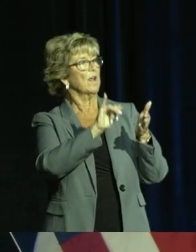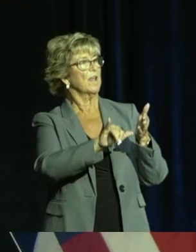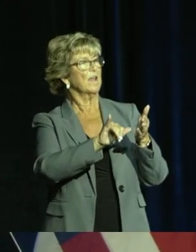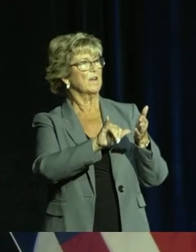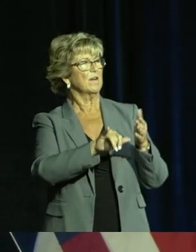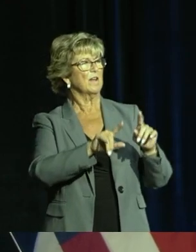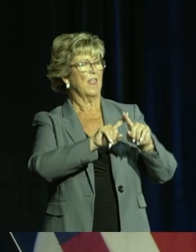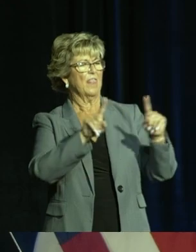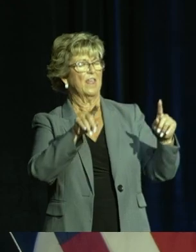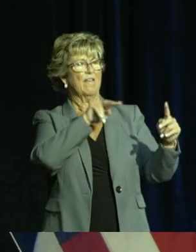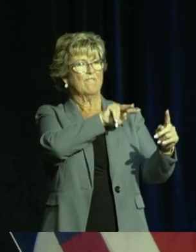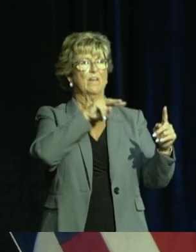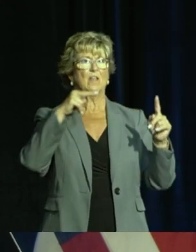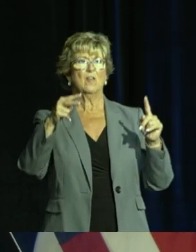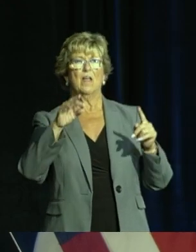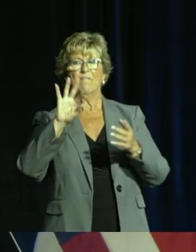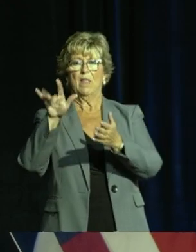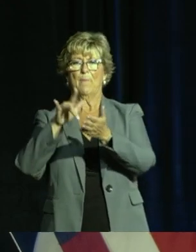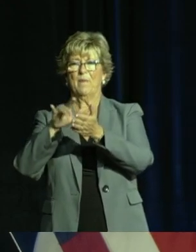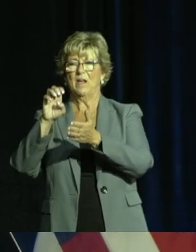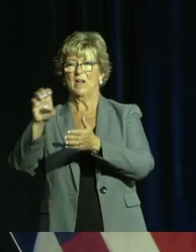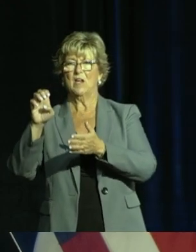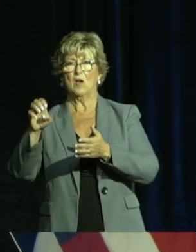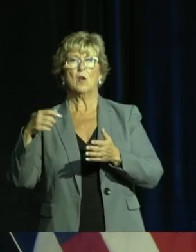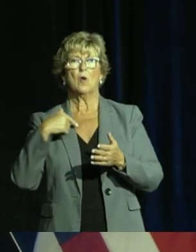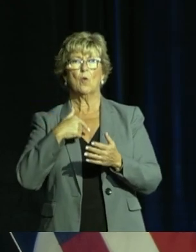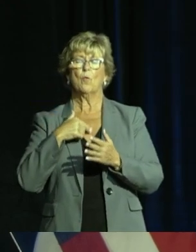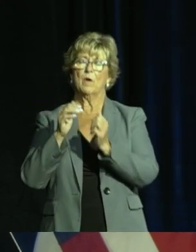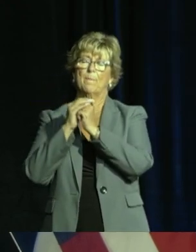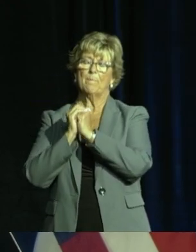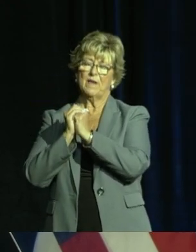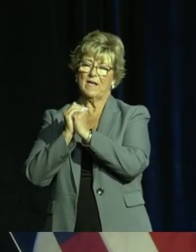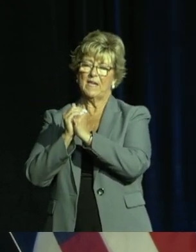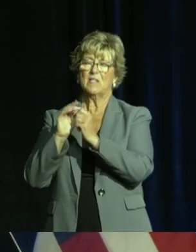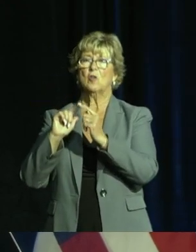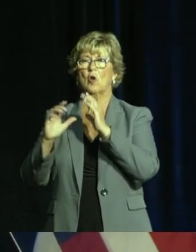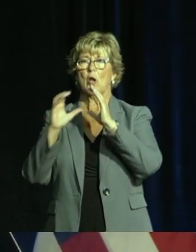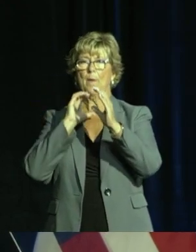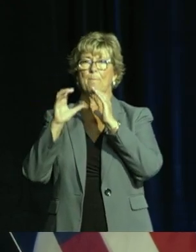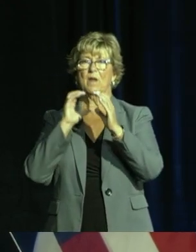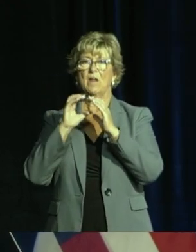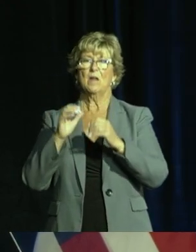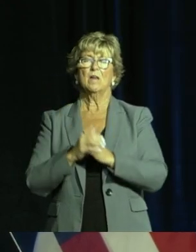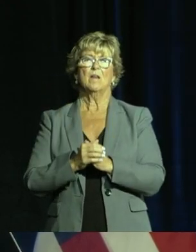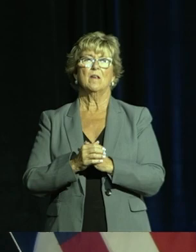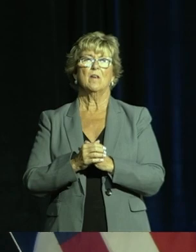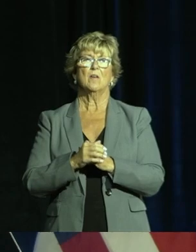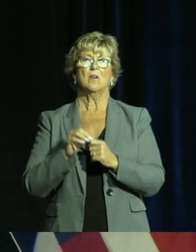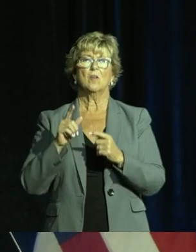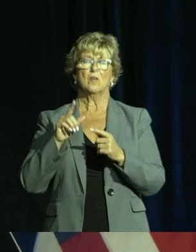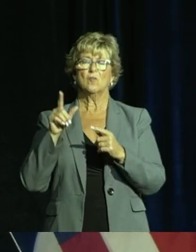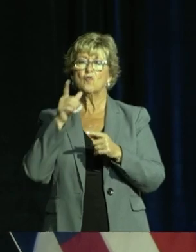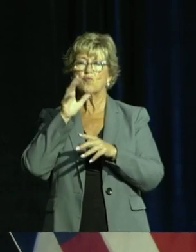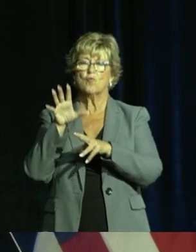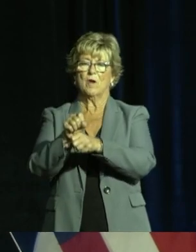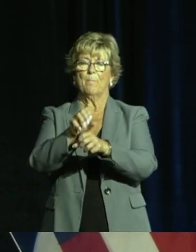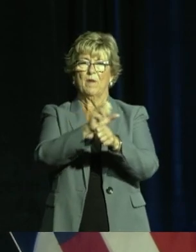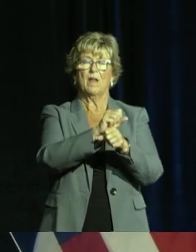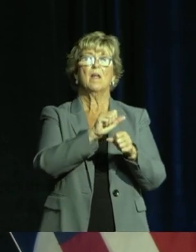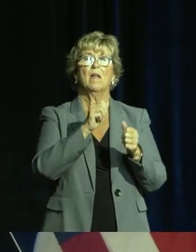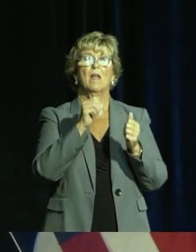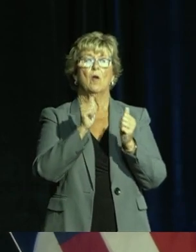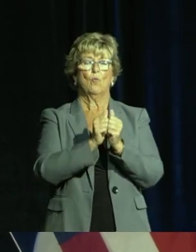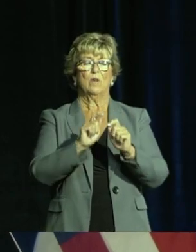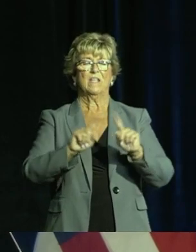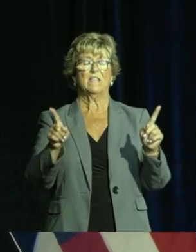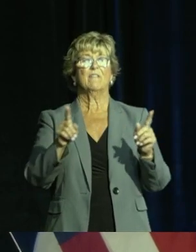differing views on the Middle East, we plead with you to communicate your passions and differences with an open mind